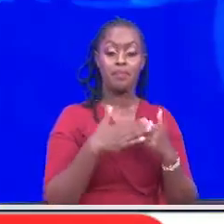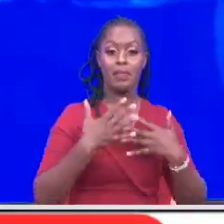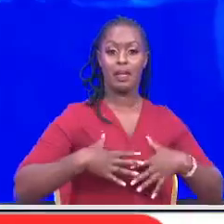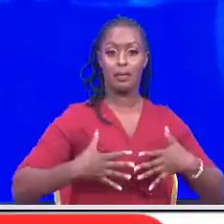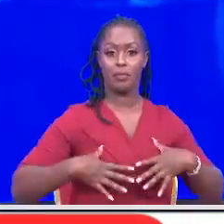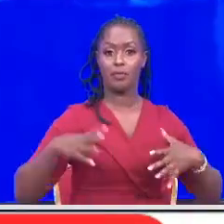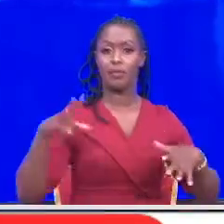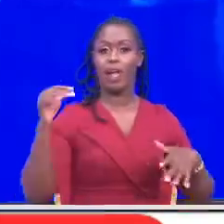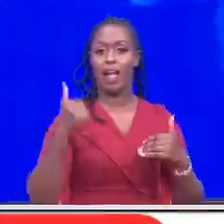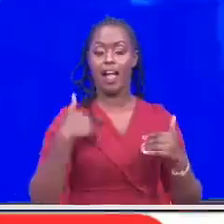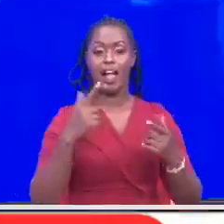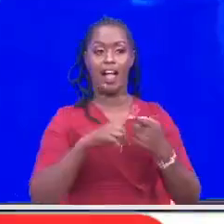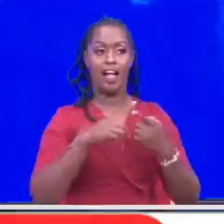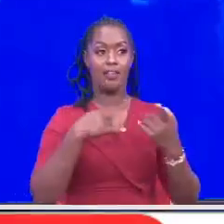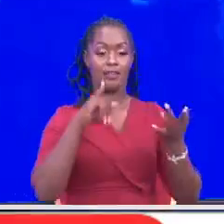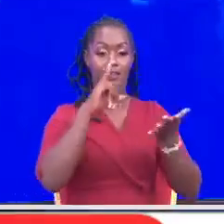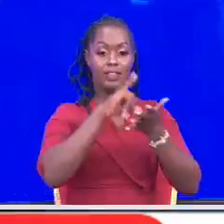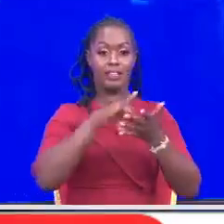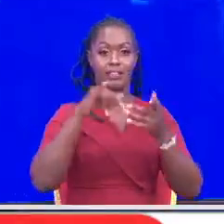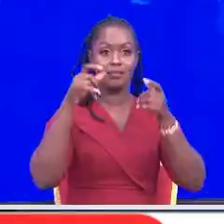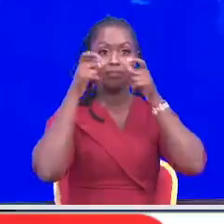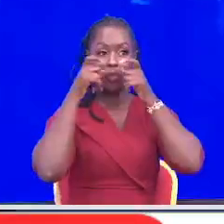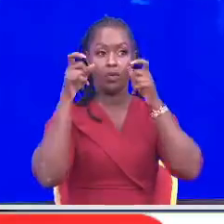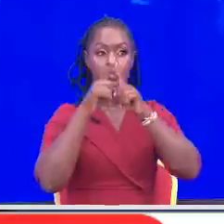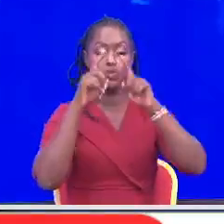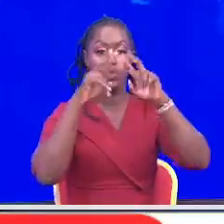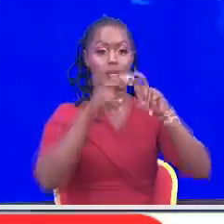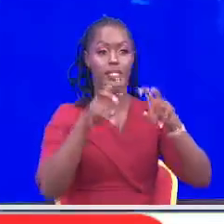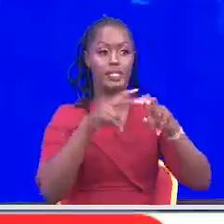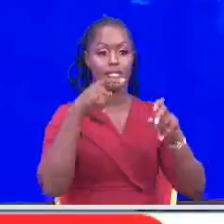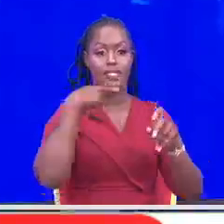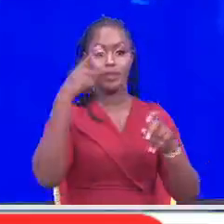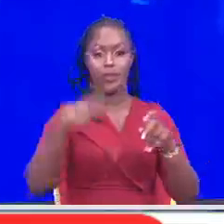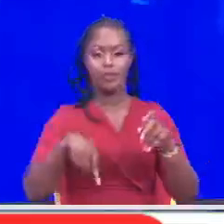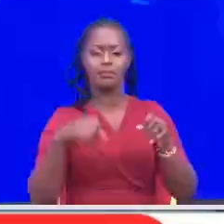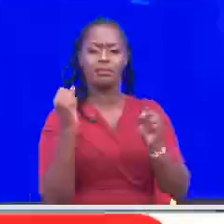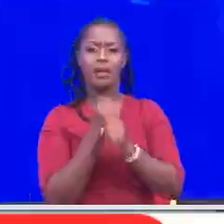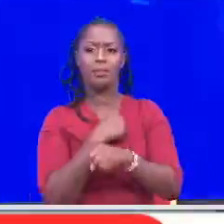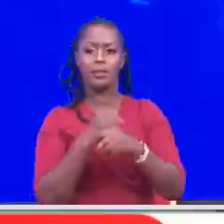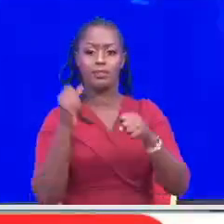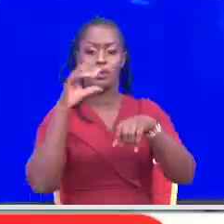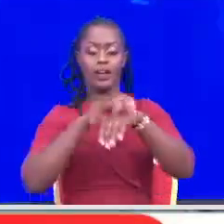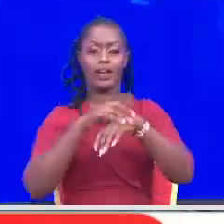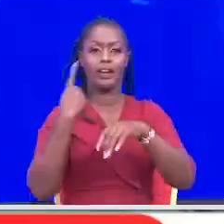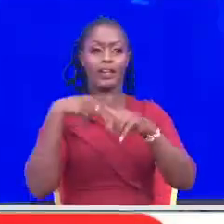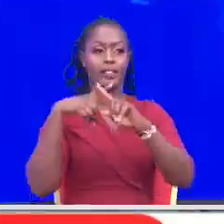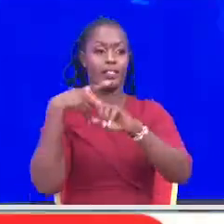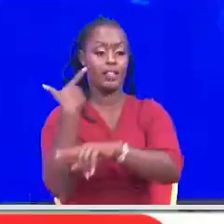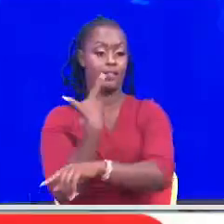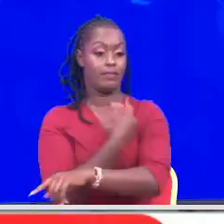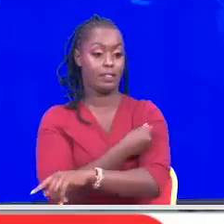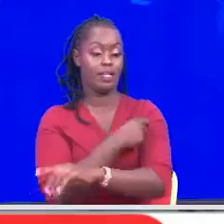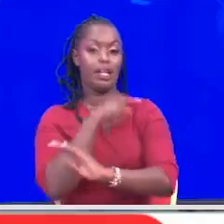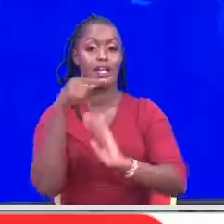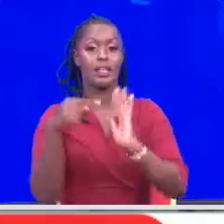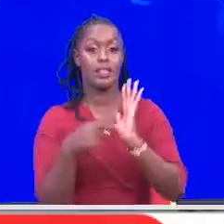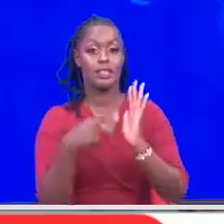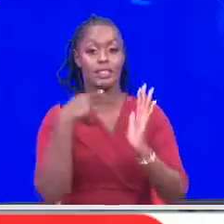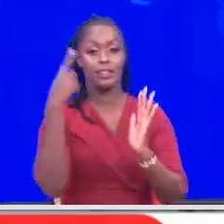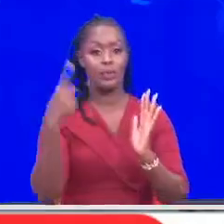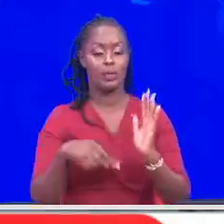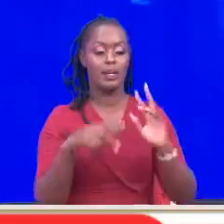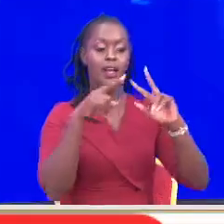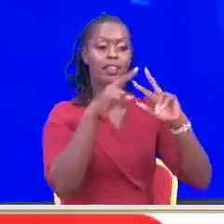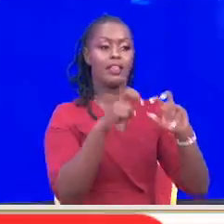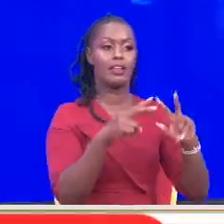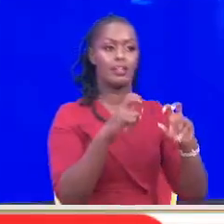4 decades later, scientists and researchers around the world are yet to find a HIV vaccine, this despite the research